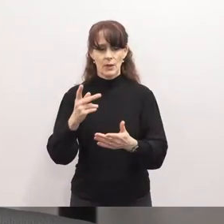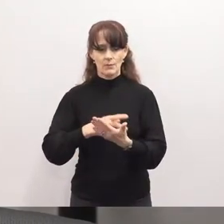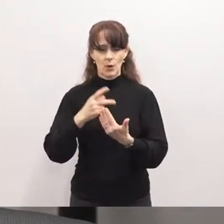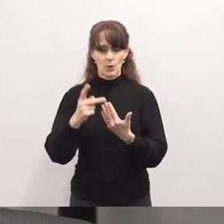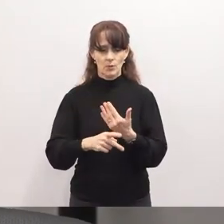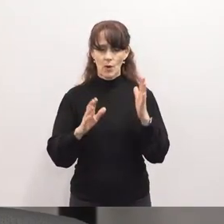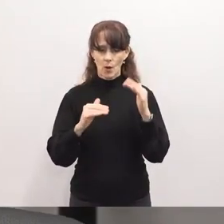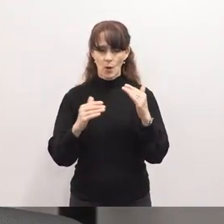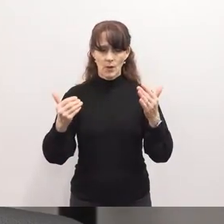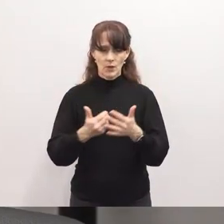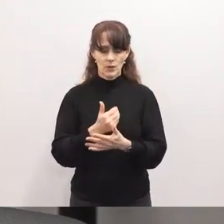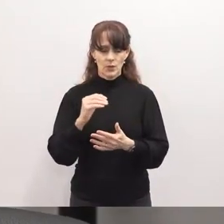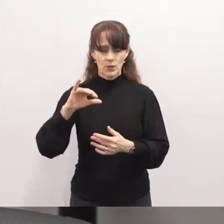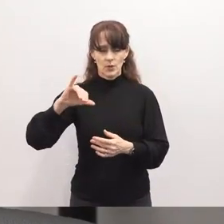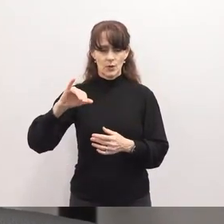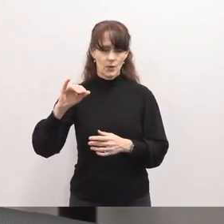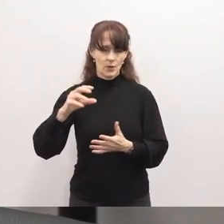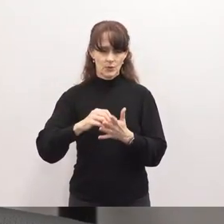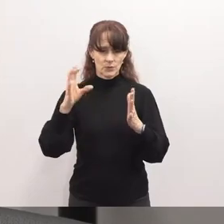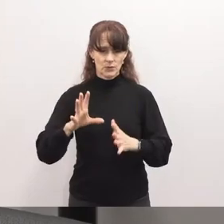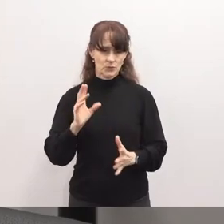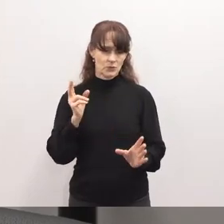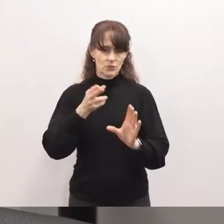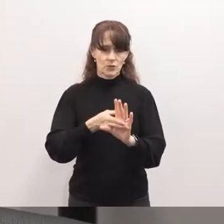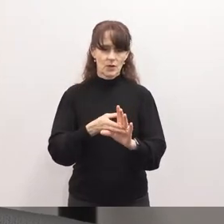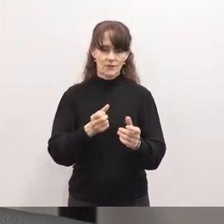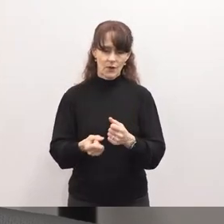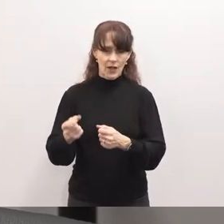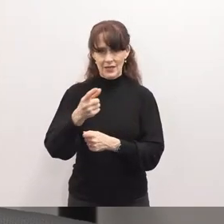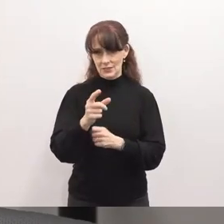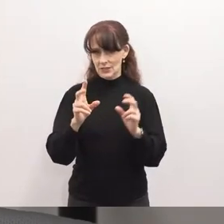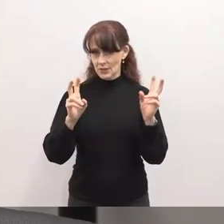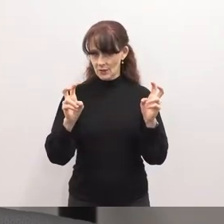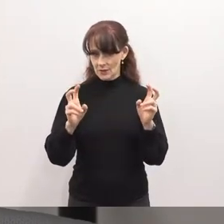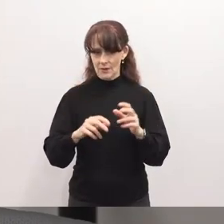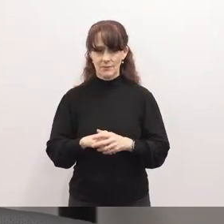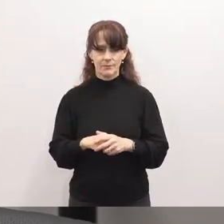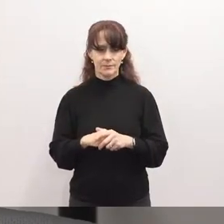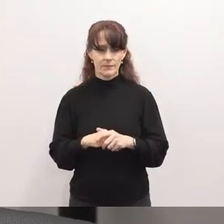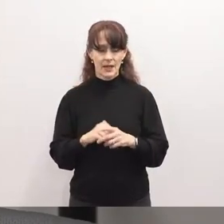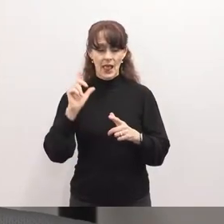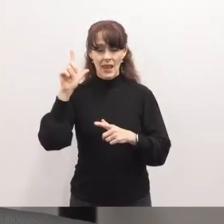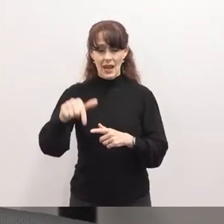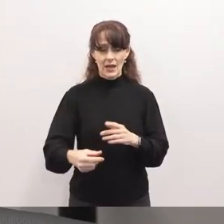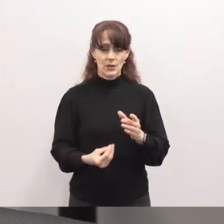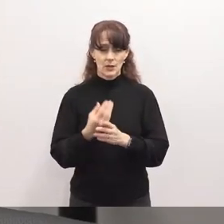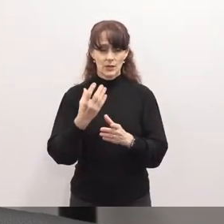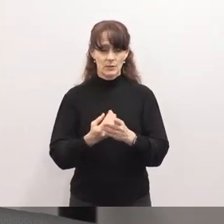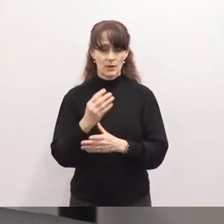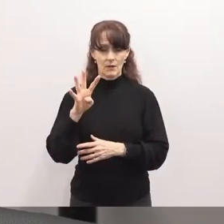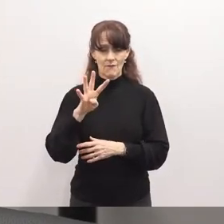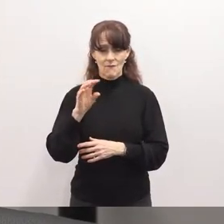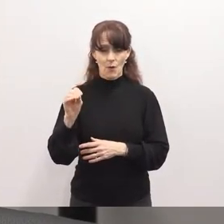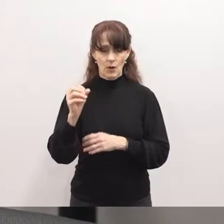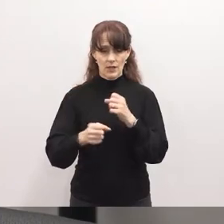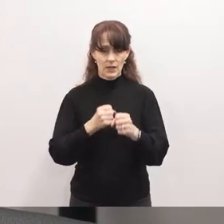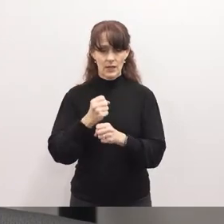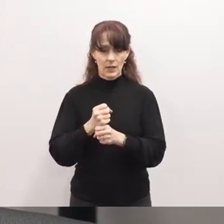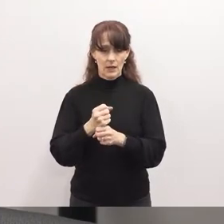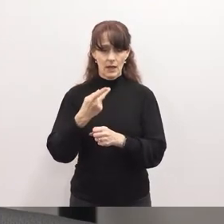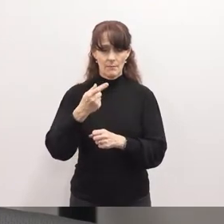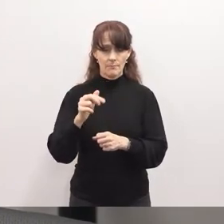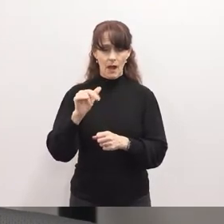hopefully get some new jackrabbits to join us for the upcoming school year. Later this spring semester, we will be having our 40th year of our Poly North